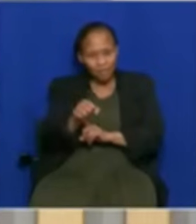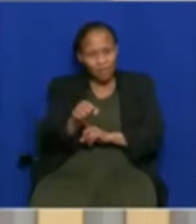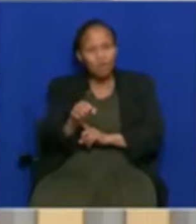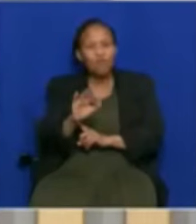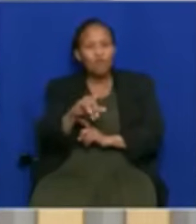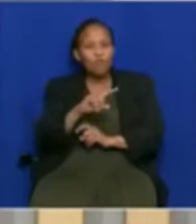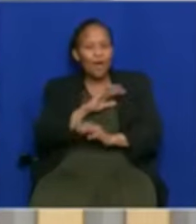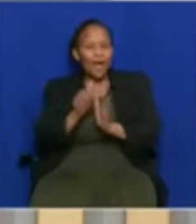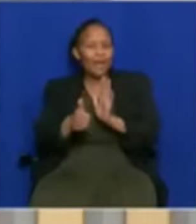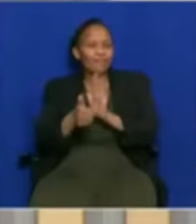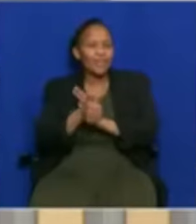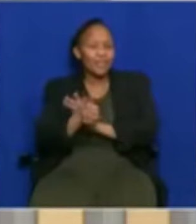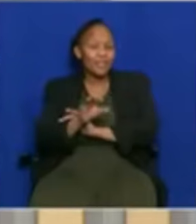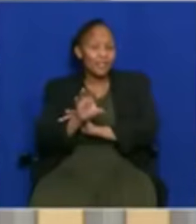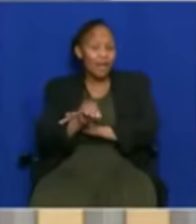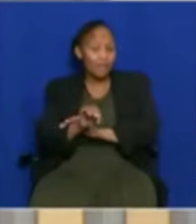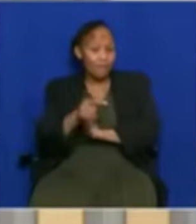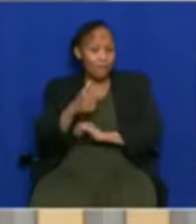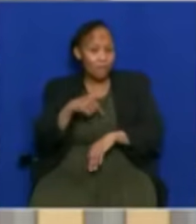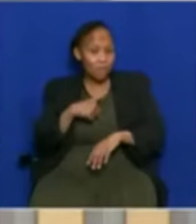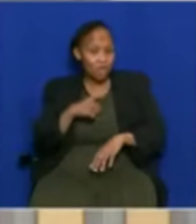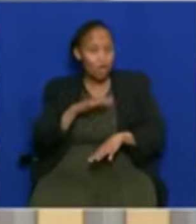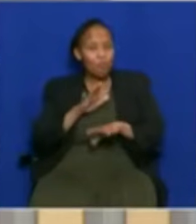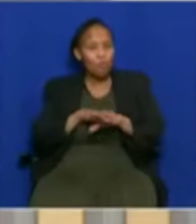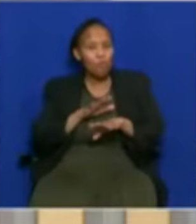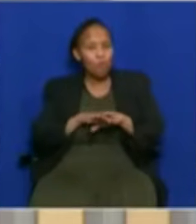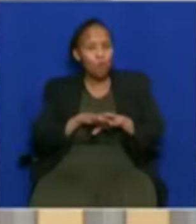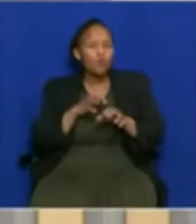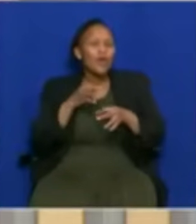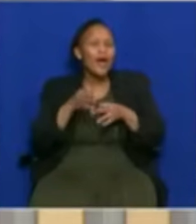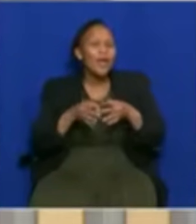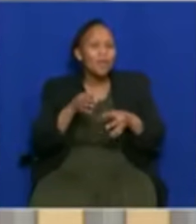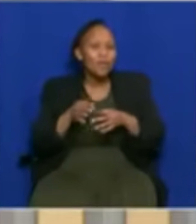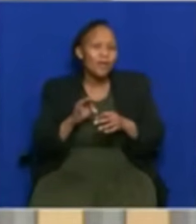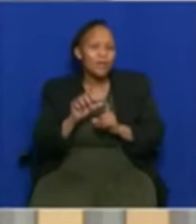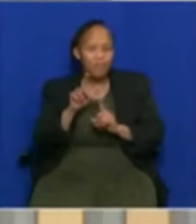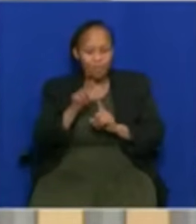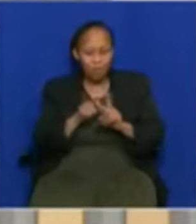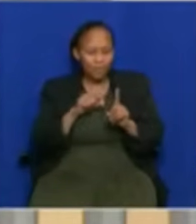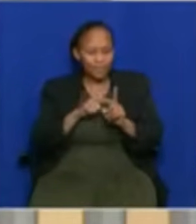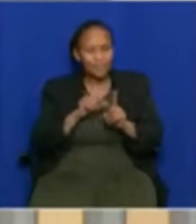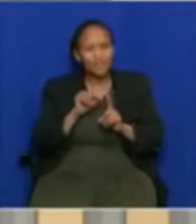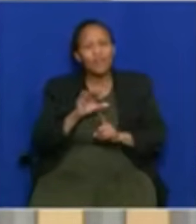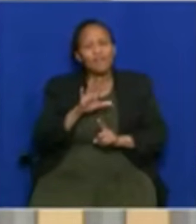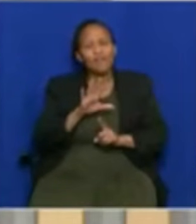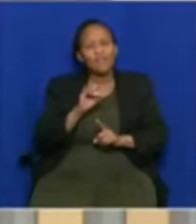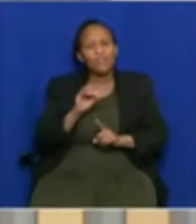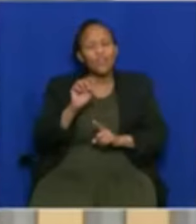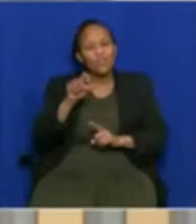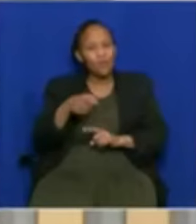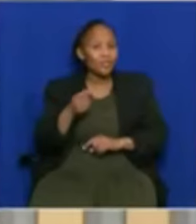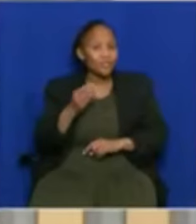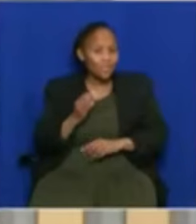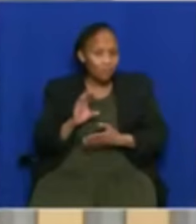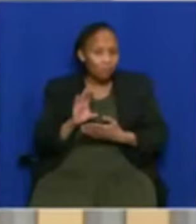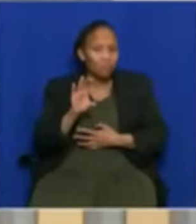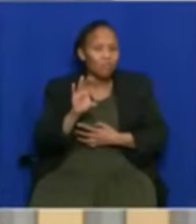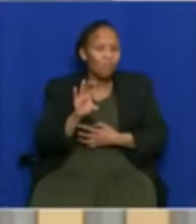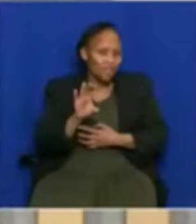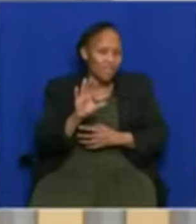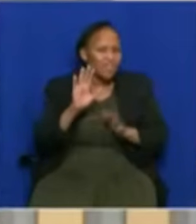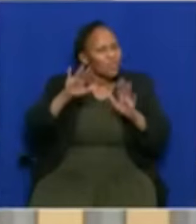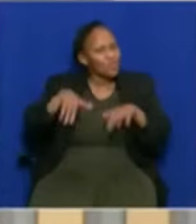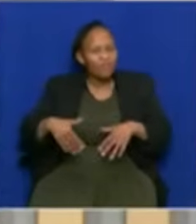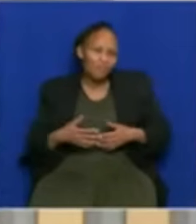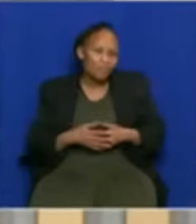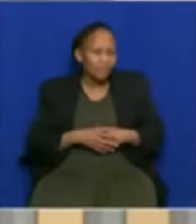that, you go to a person and you give him 500,000 or whatever and you leave him there. And we go to a typical example when I